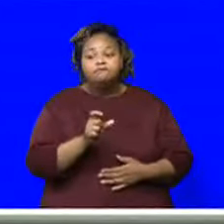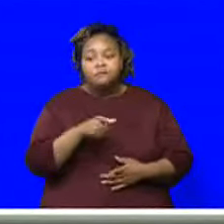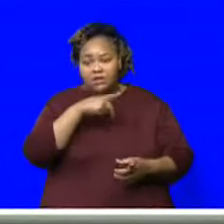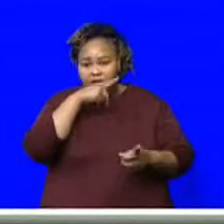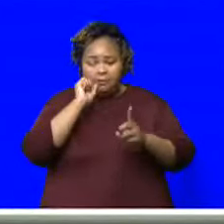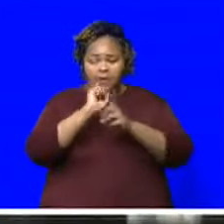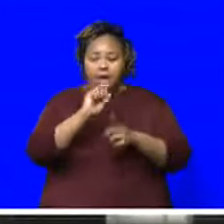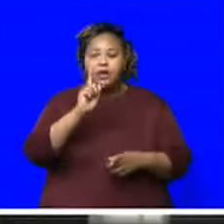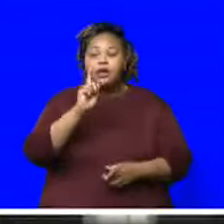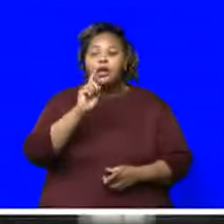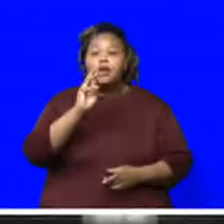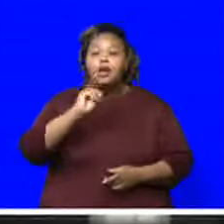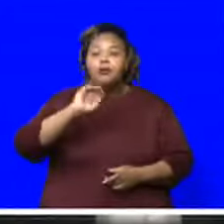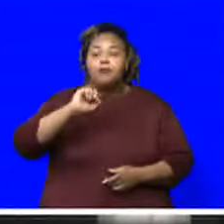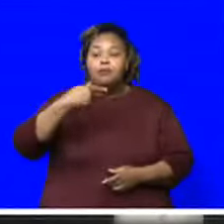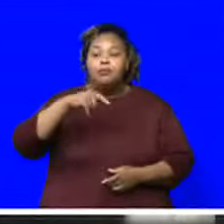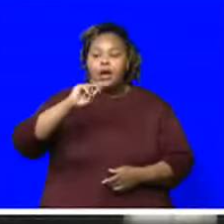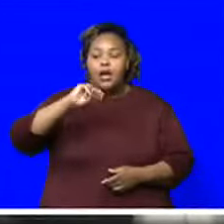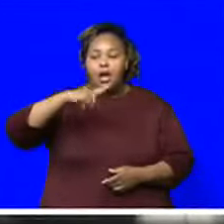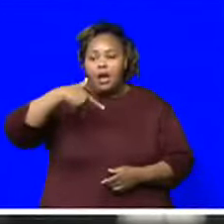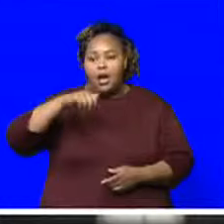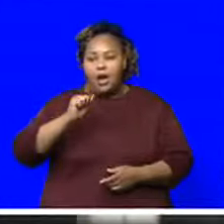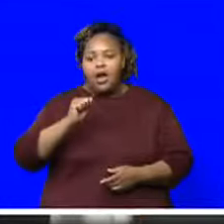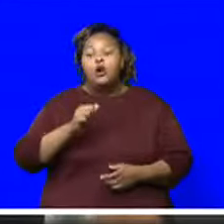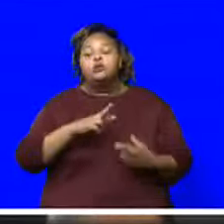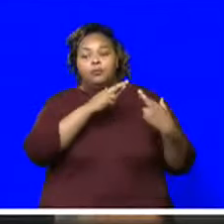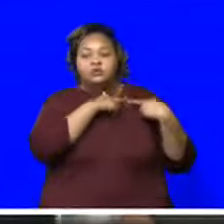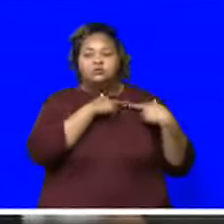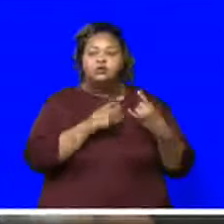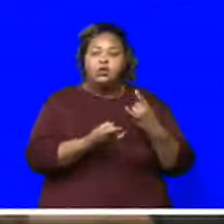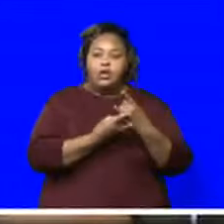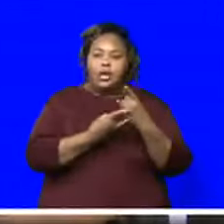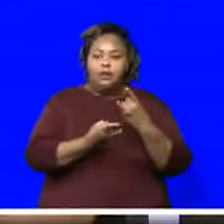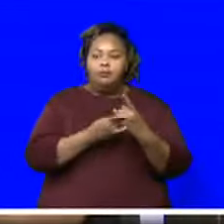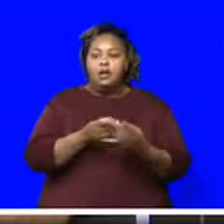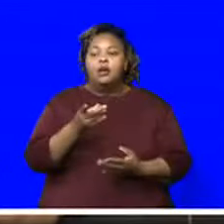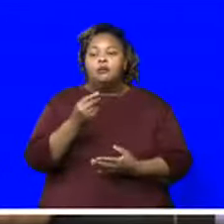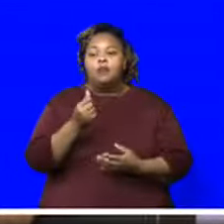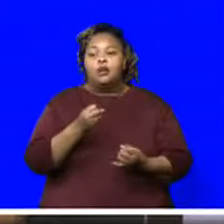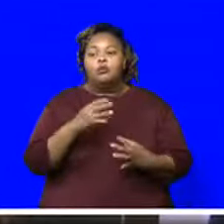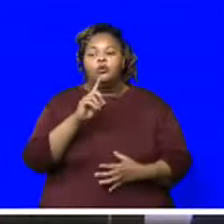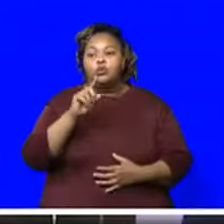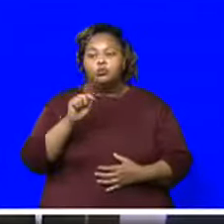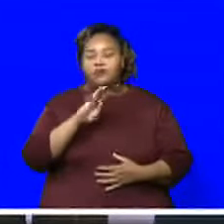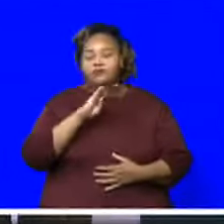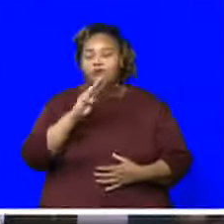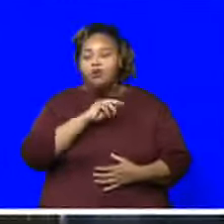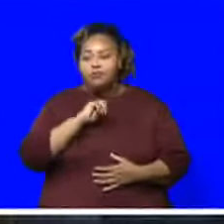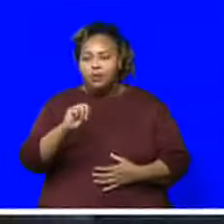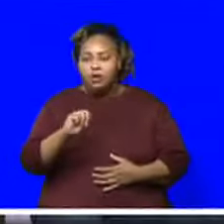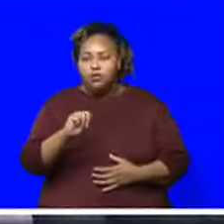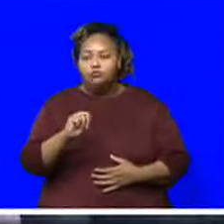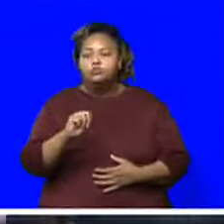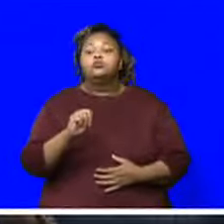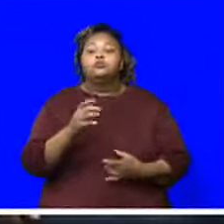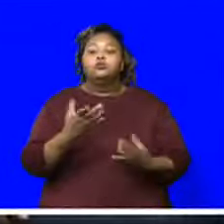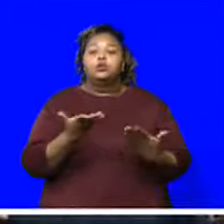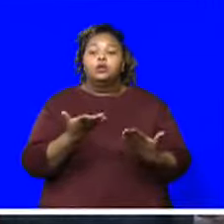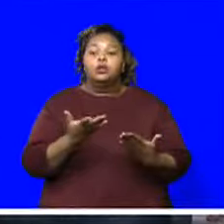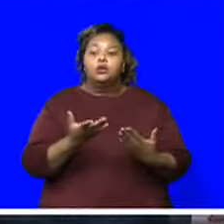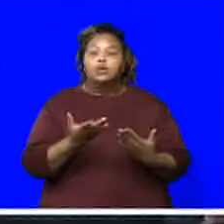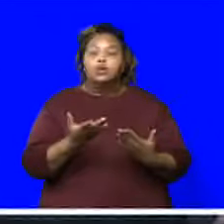Mapanga. A budget of 1.4 million emalangeni will be spent on the expenditure and all the needs for the team